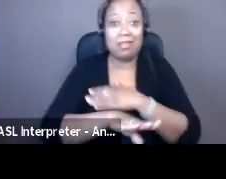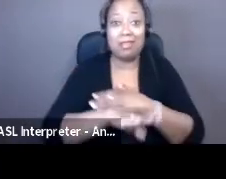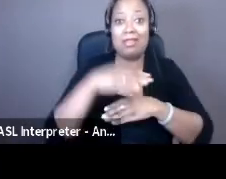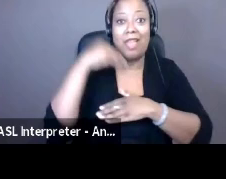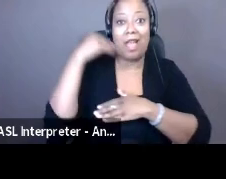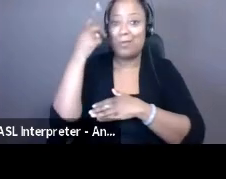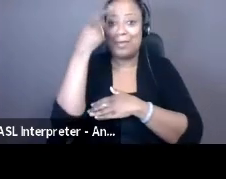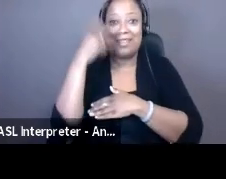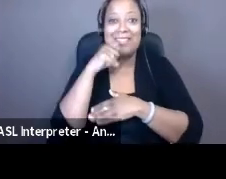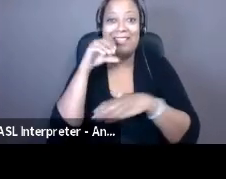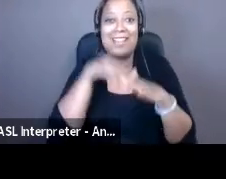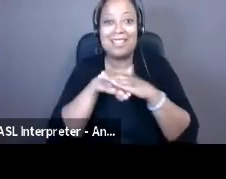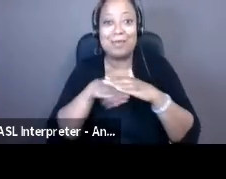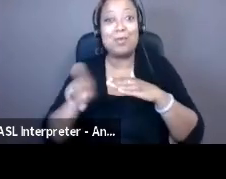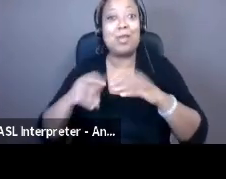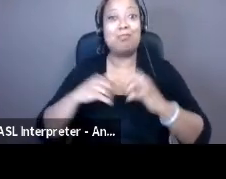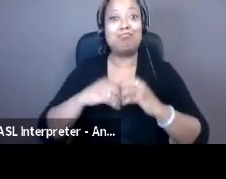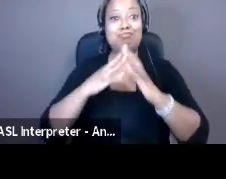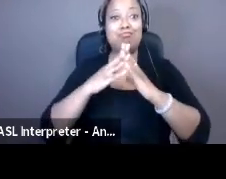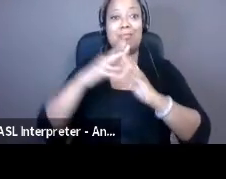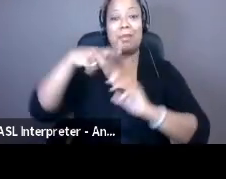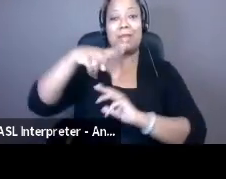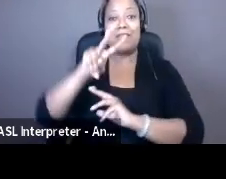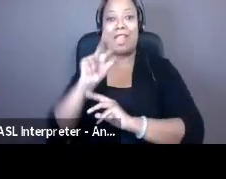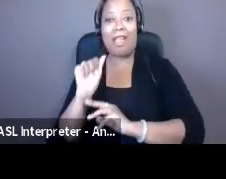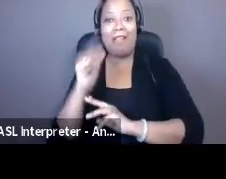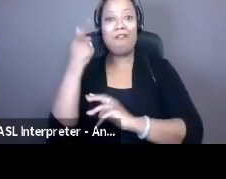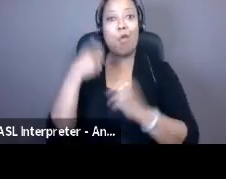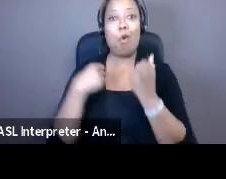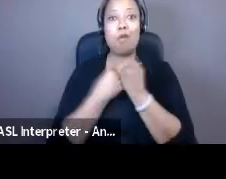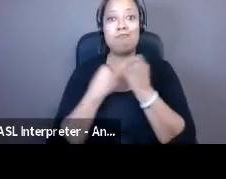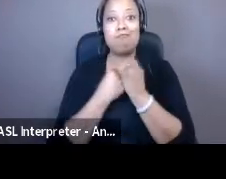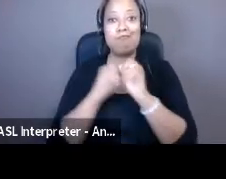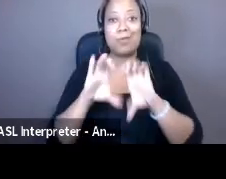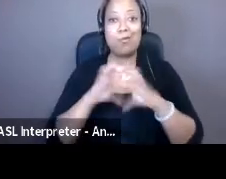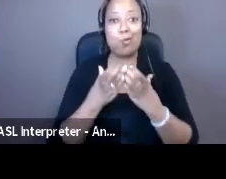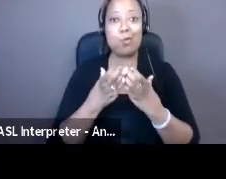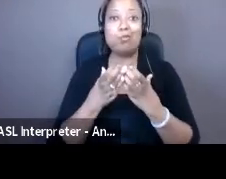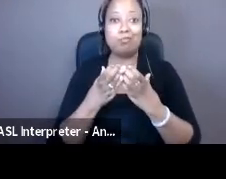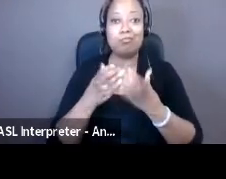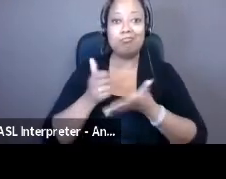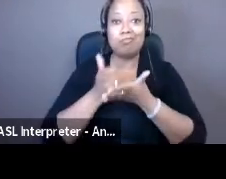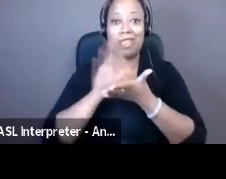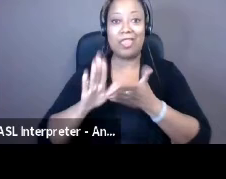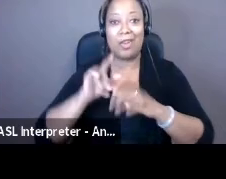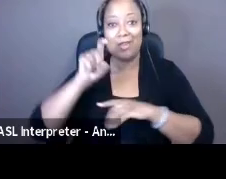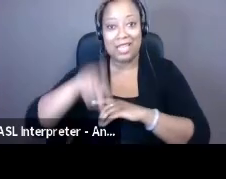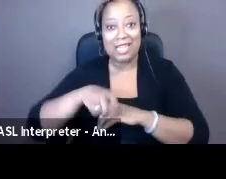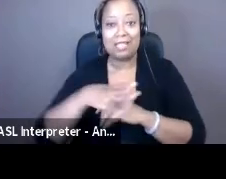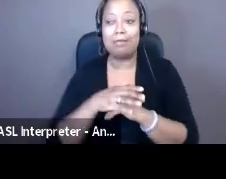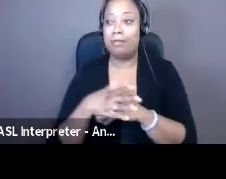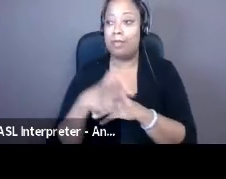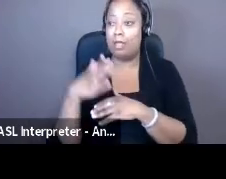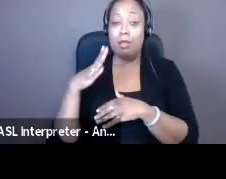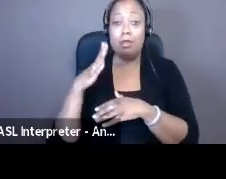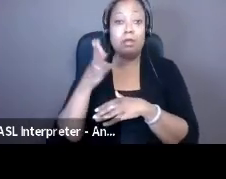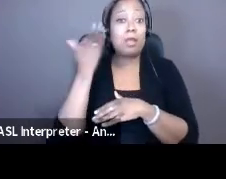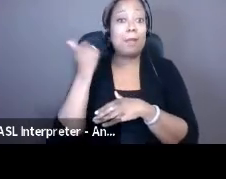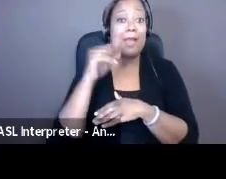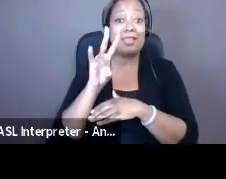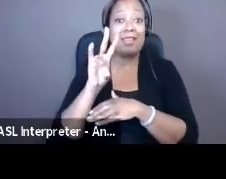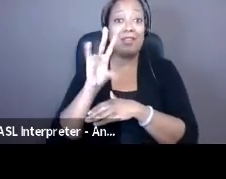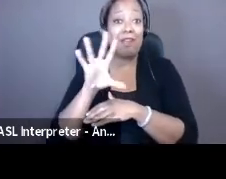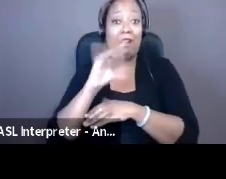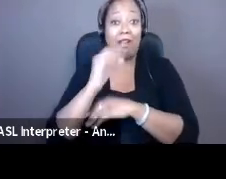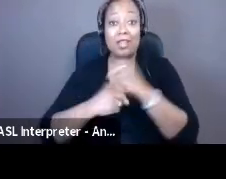started PVA to create an advocacy group for their needs. Over the last 75 years, we